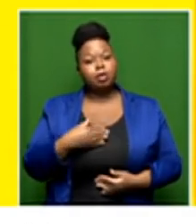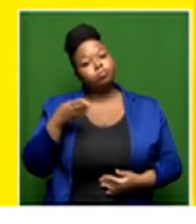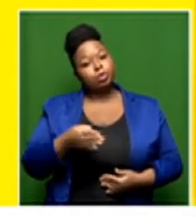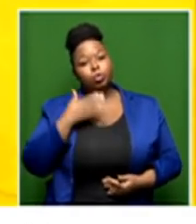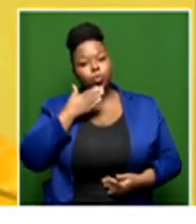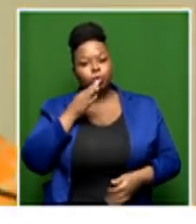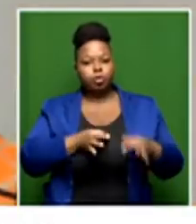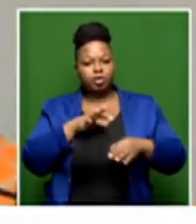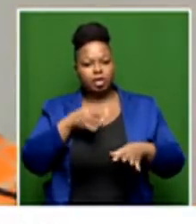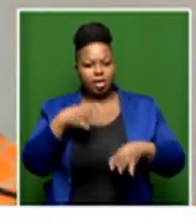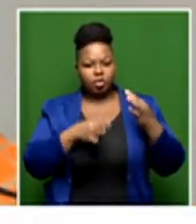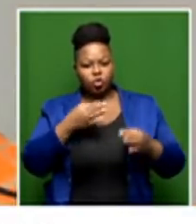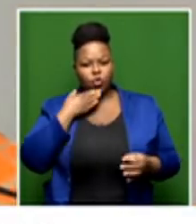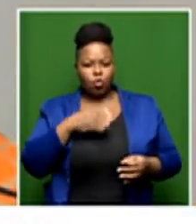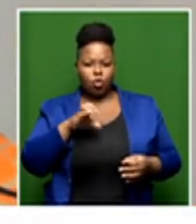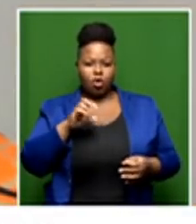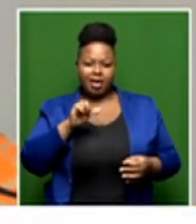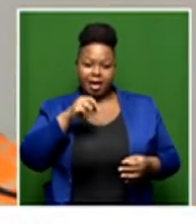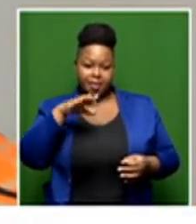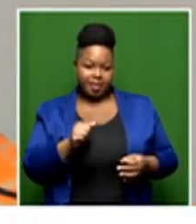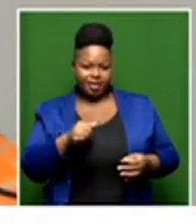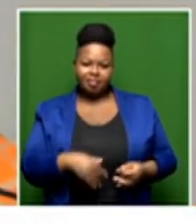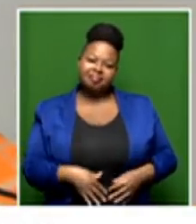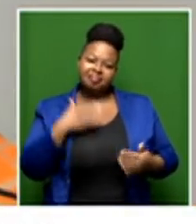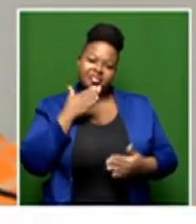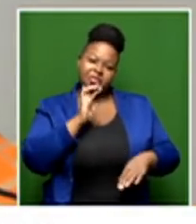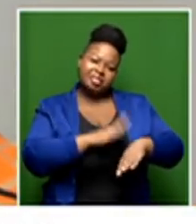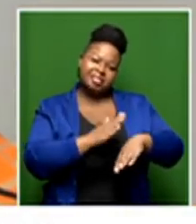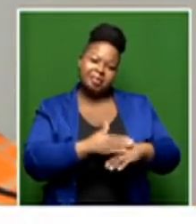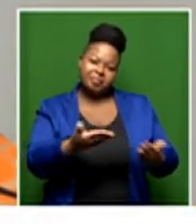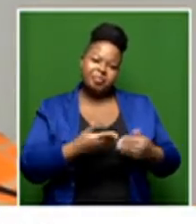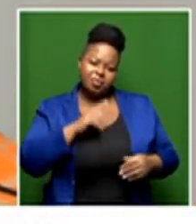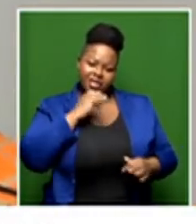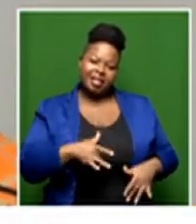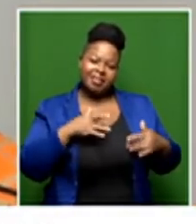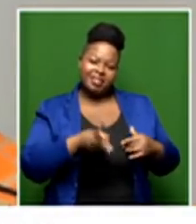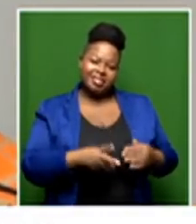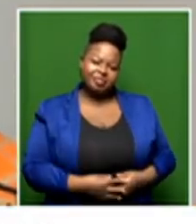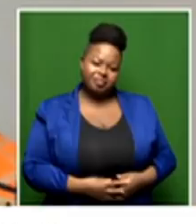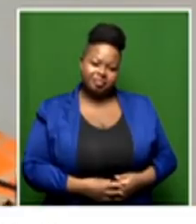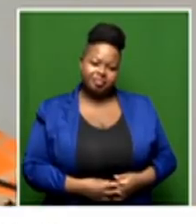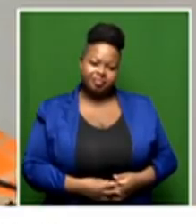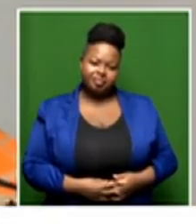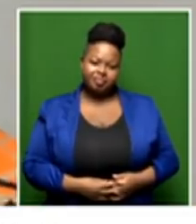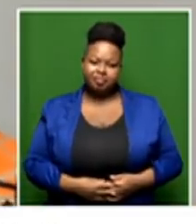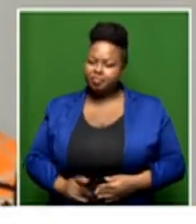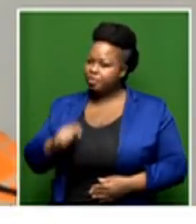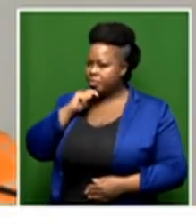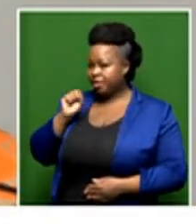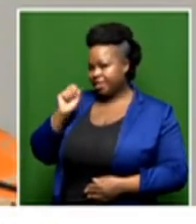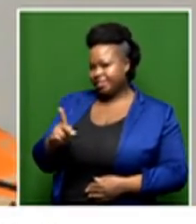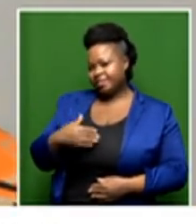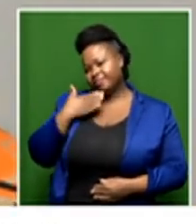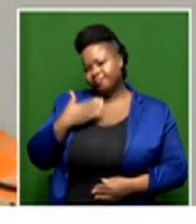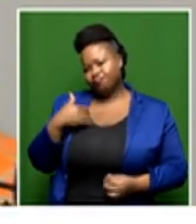joined now by political analyst Ongama Mtimka. Thanks so much for your time. Welcome to Morning Live once more. Good morning, Sakina. Thank